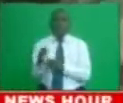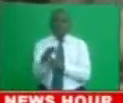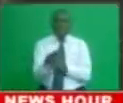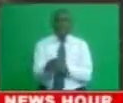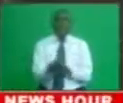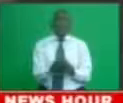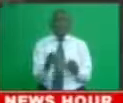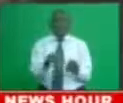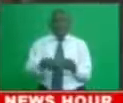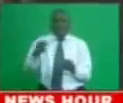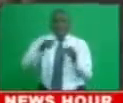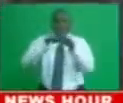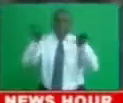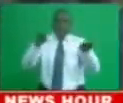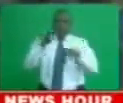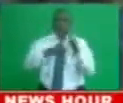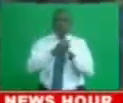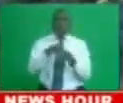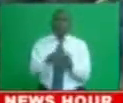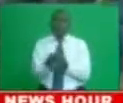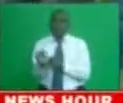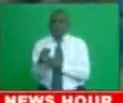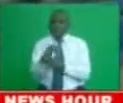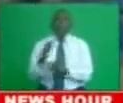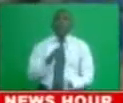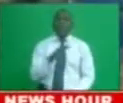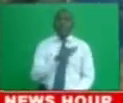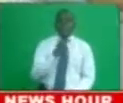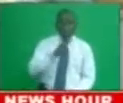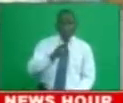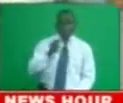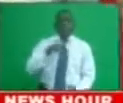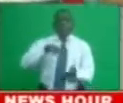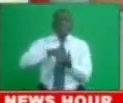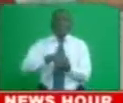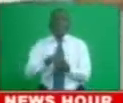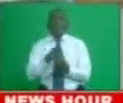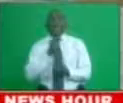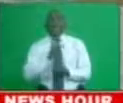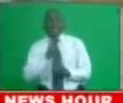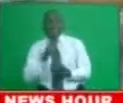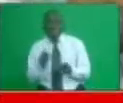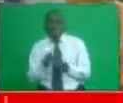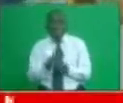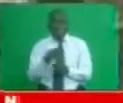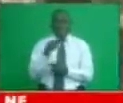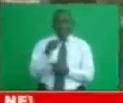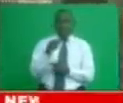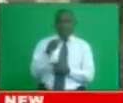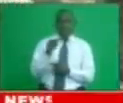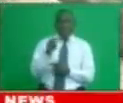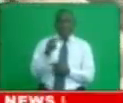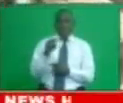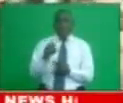caught, the highest level worldwide. The Fisheries Committee for the West Central Gulf of Guinea, FCWC,